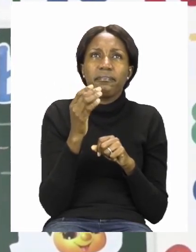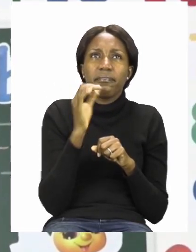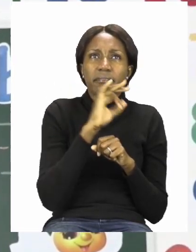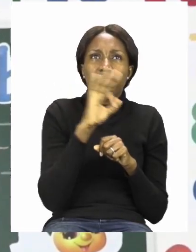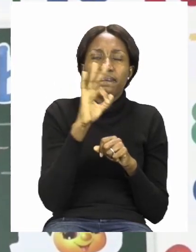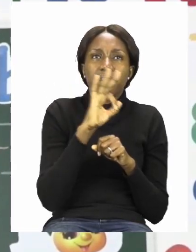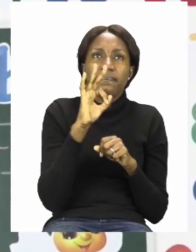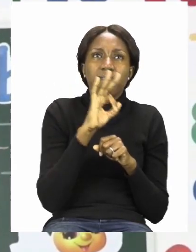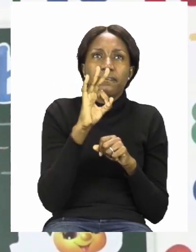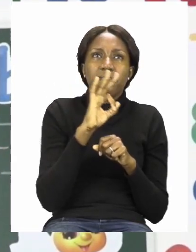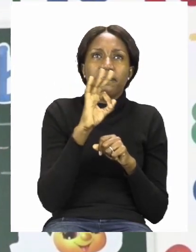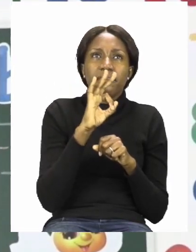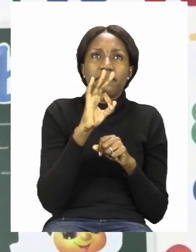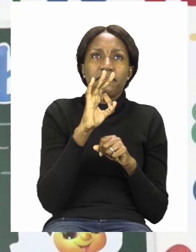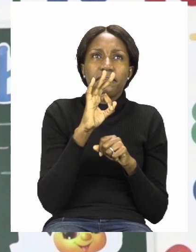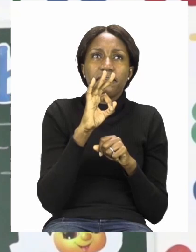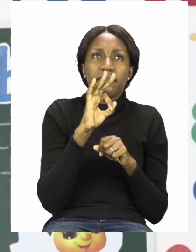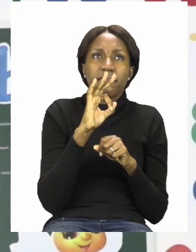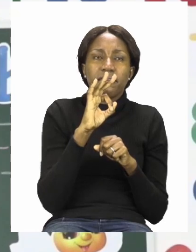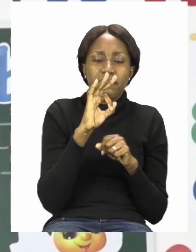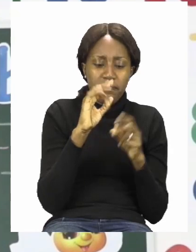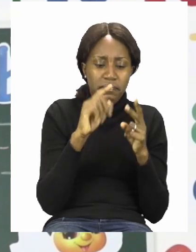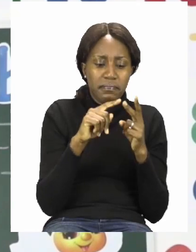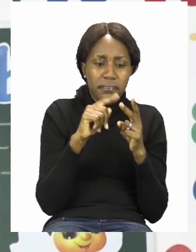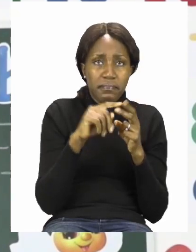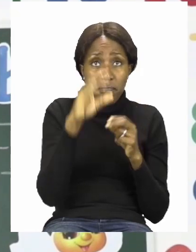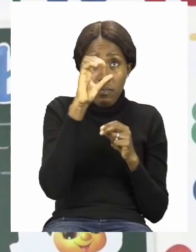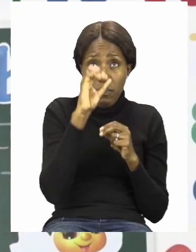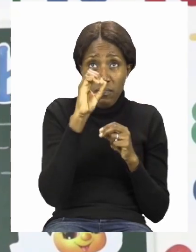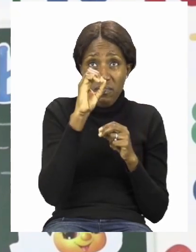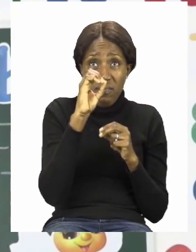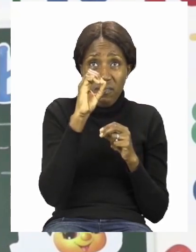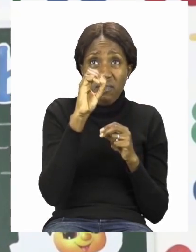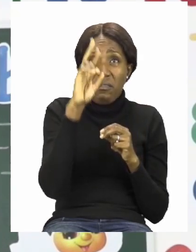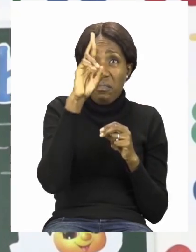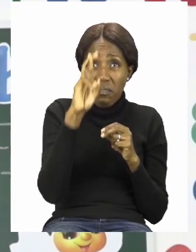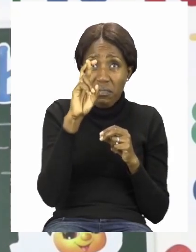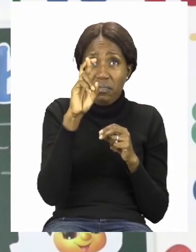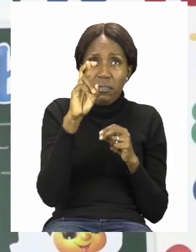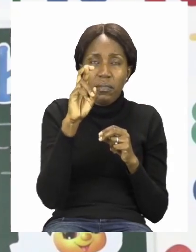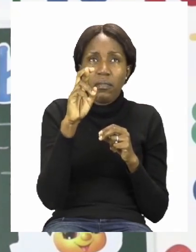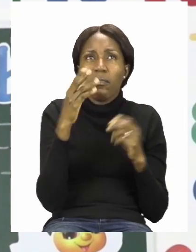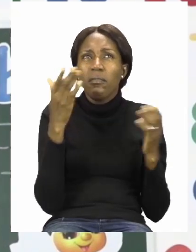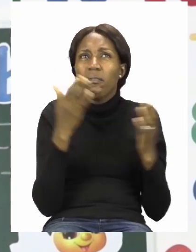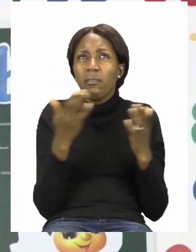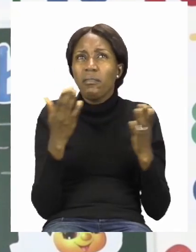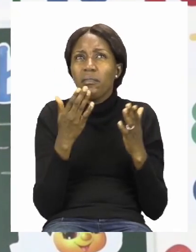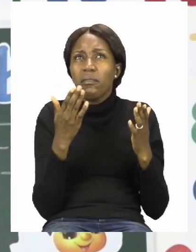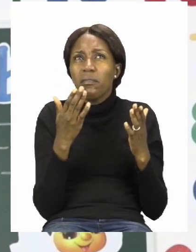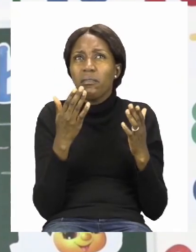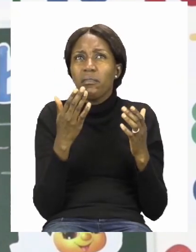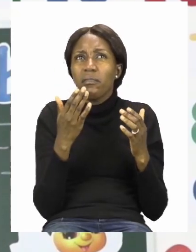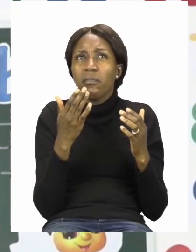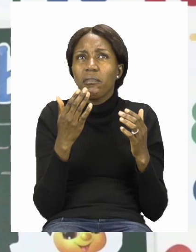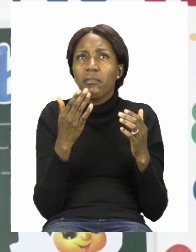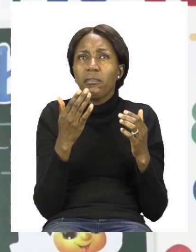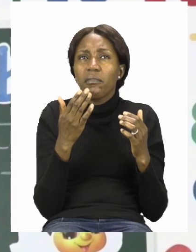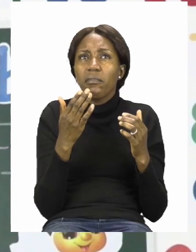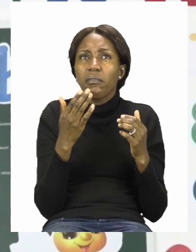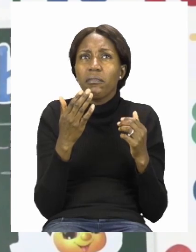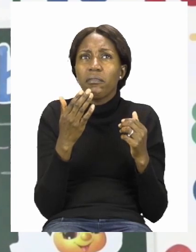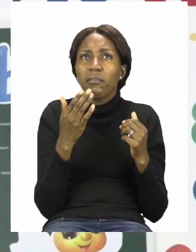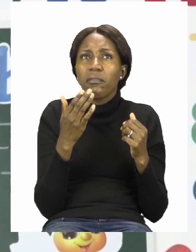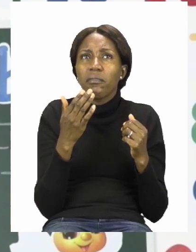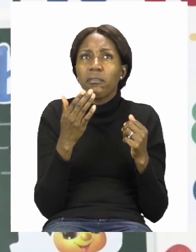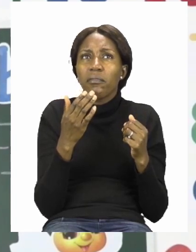f. And then after that, we're going to look for an o and a r. So we have found our